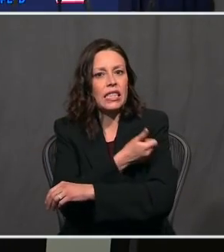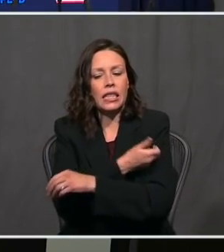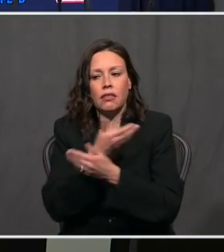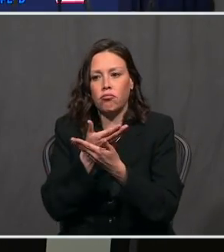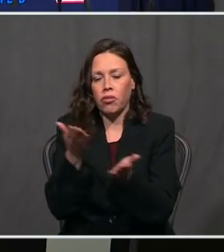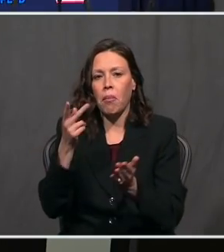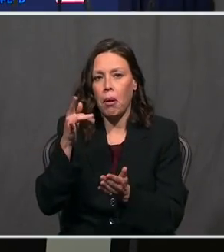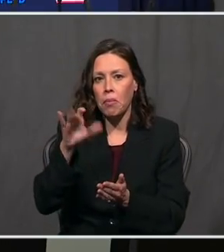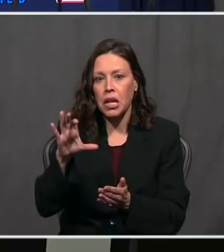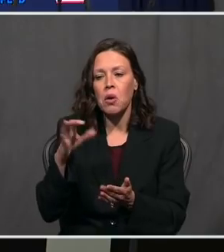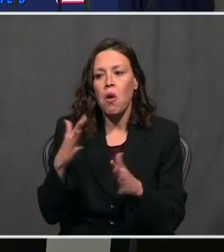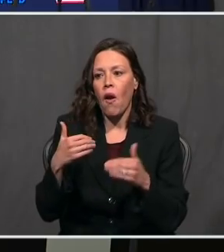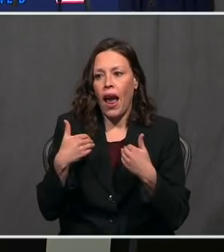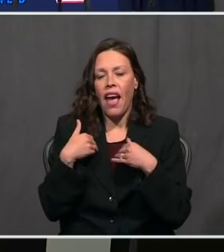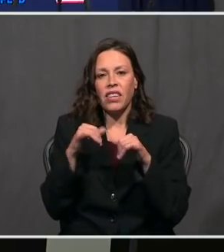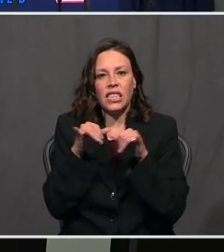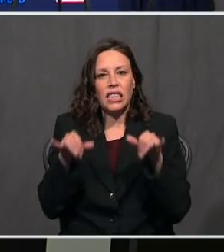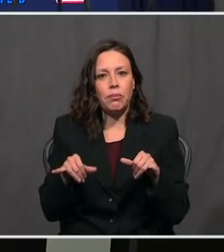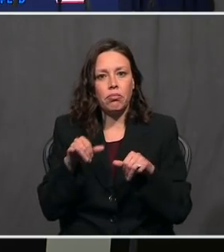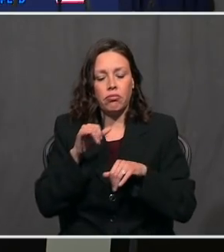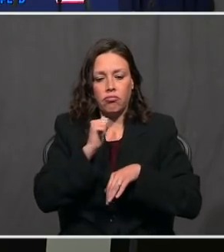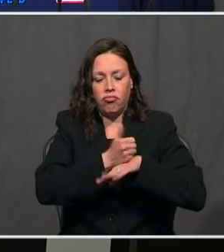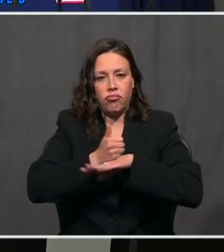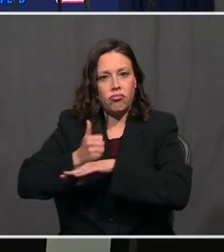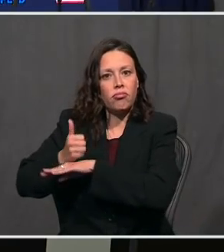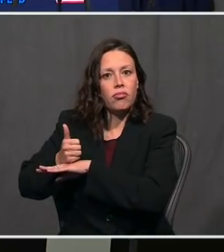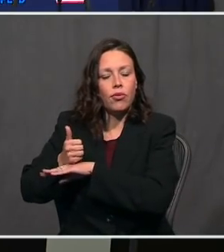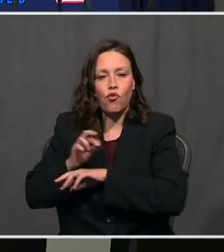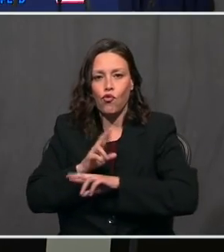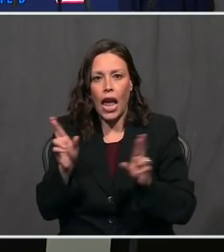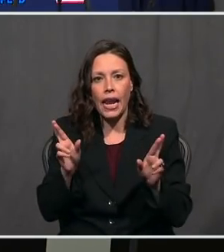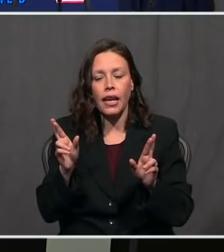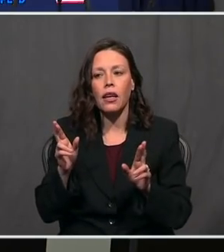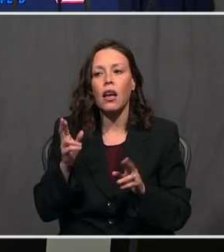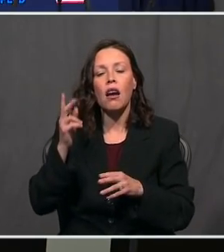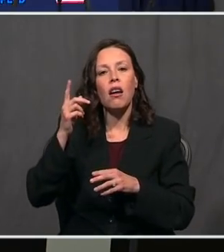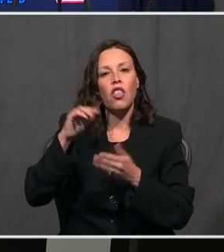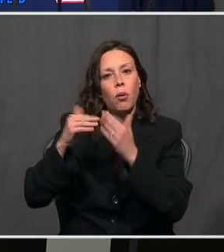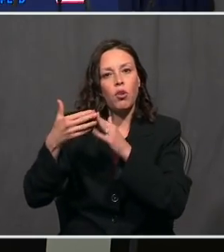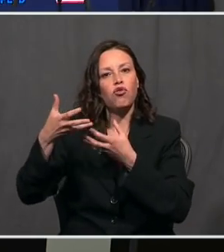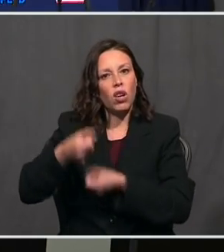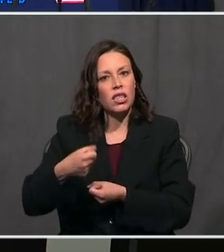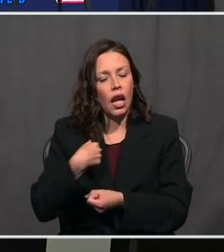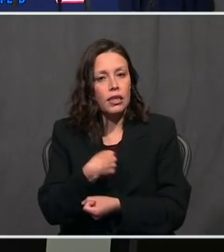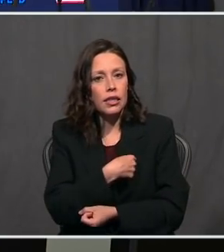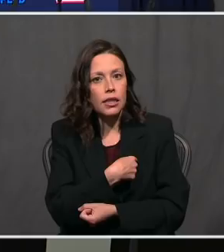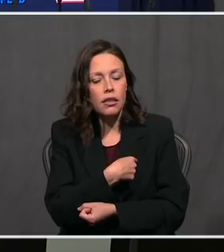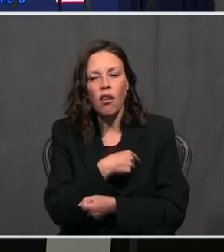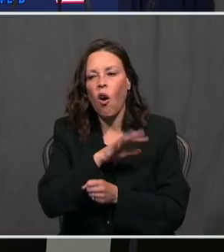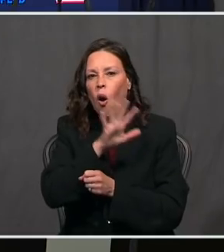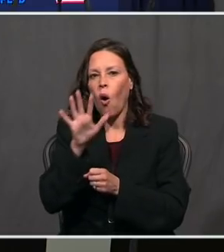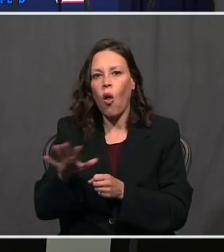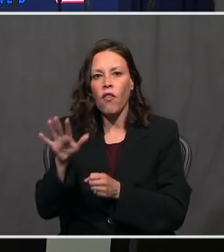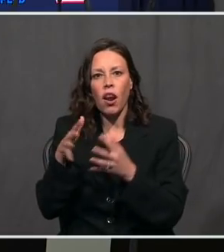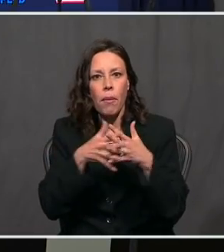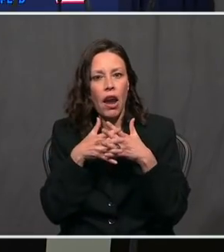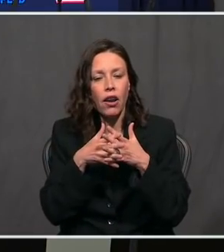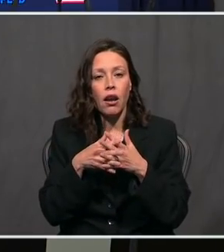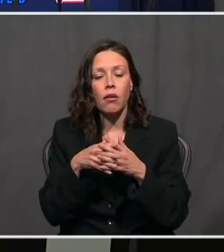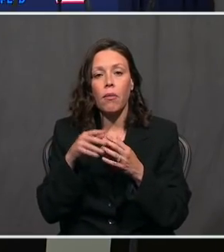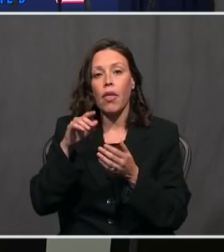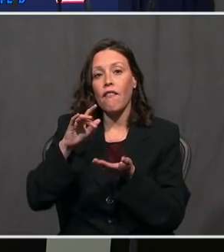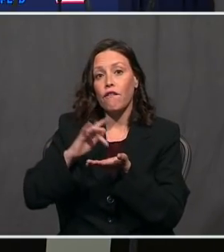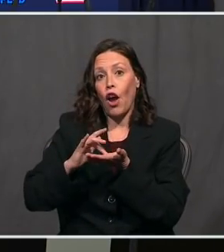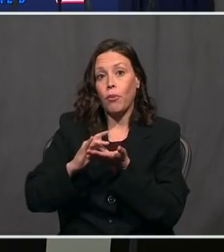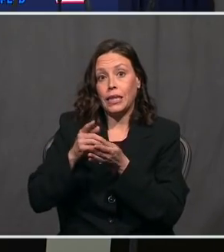We have an established infrastructure to do this. We are trusted in the community across the country. Pharmacists are probably the